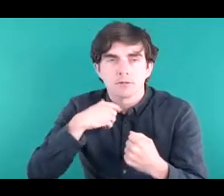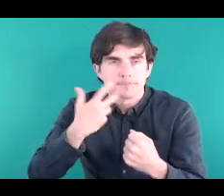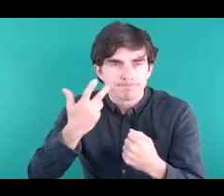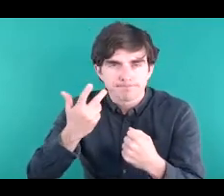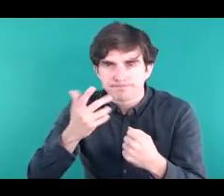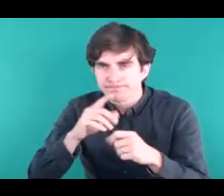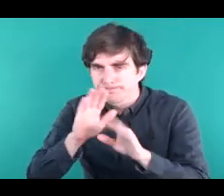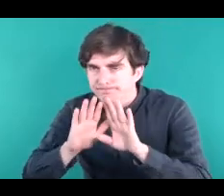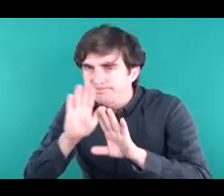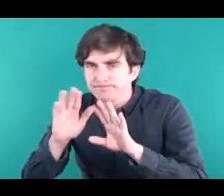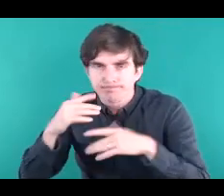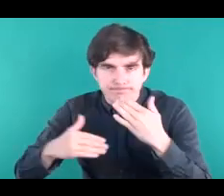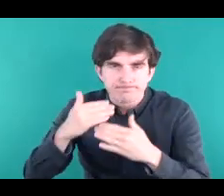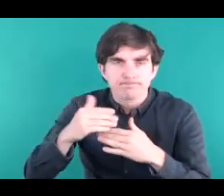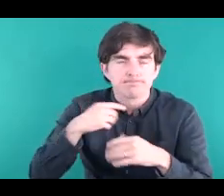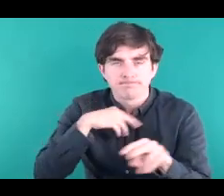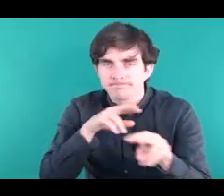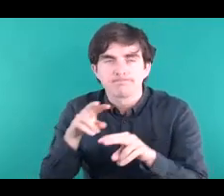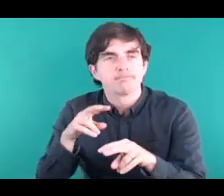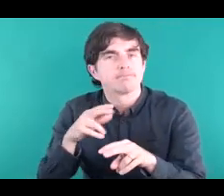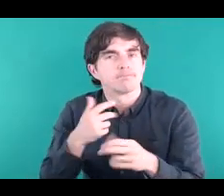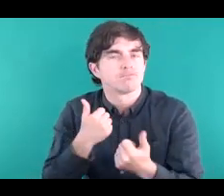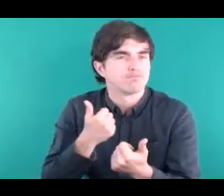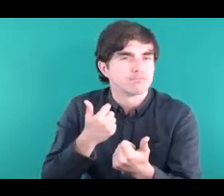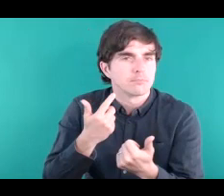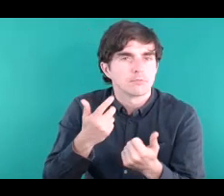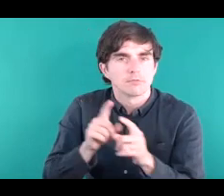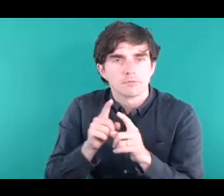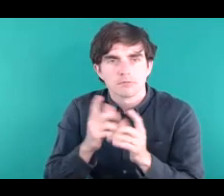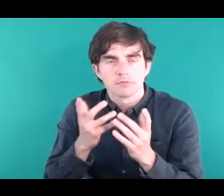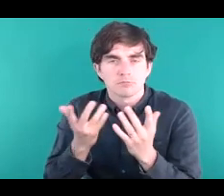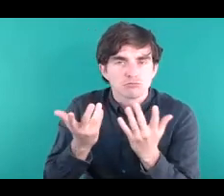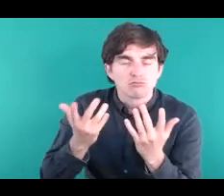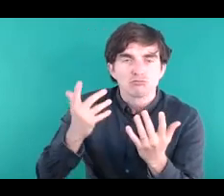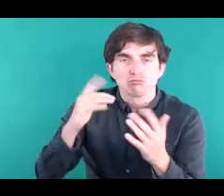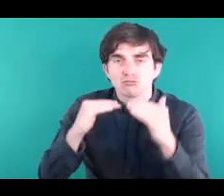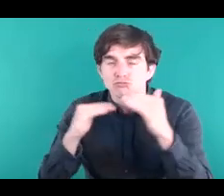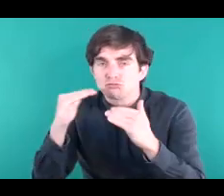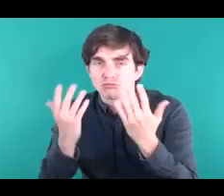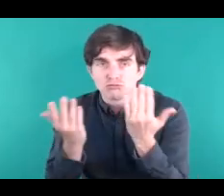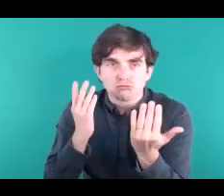reallocate their activity work, their